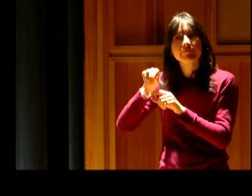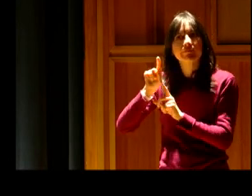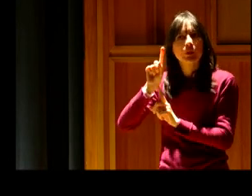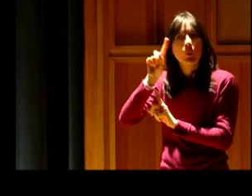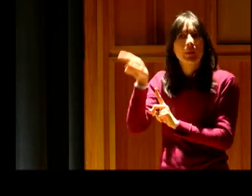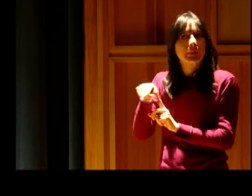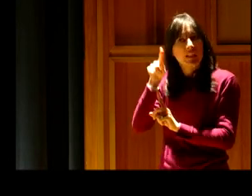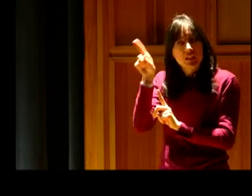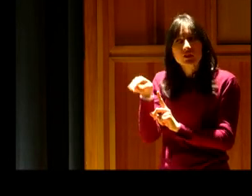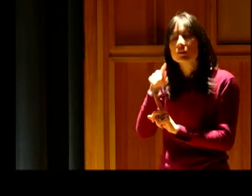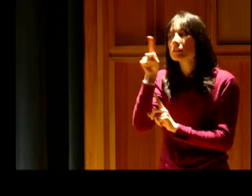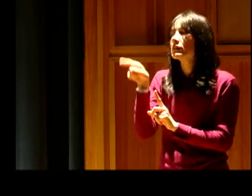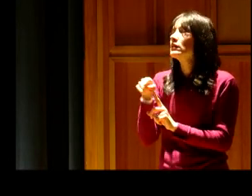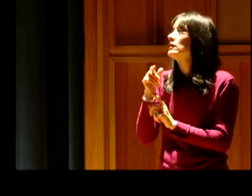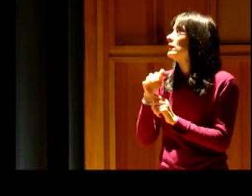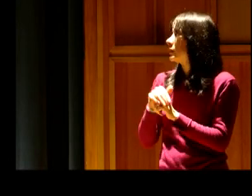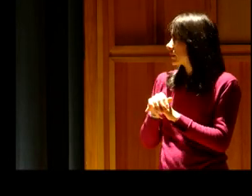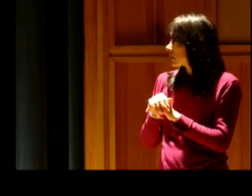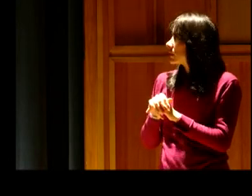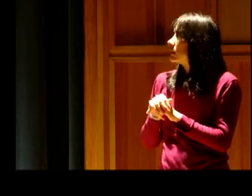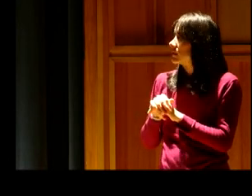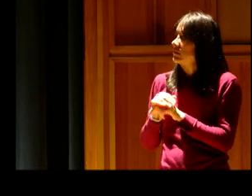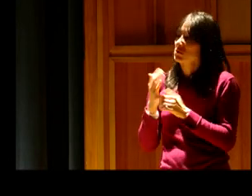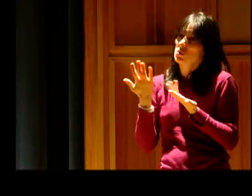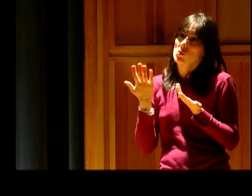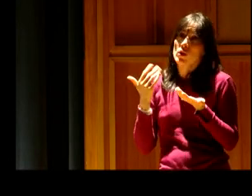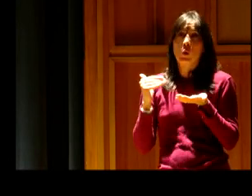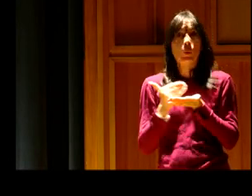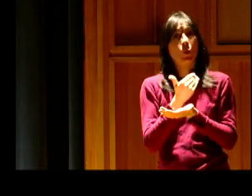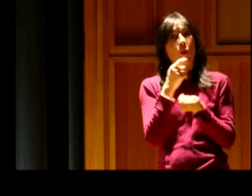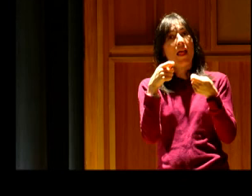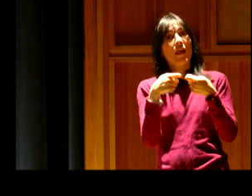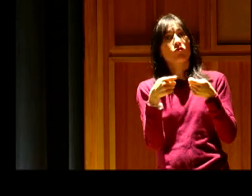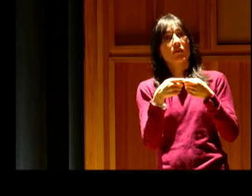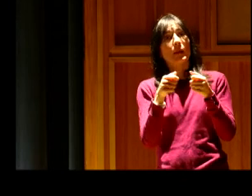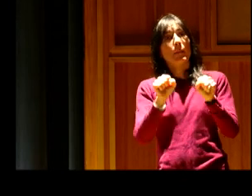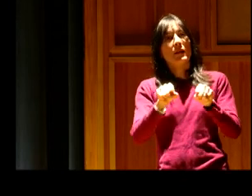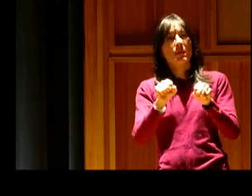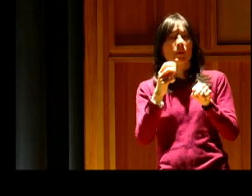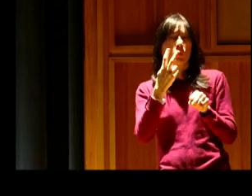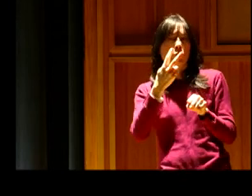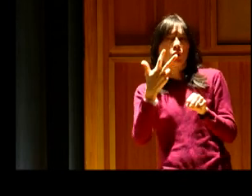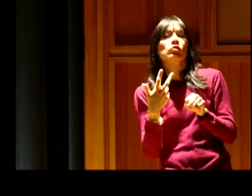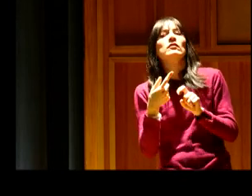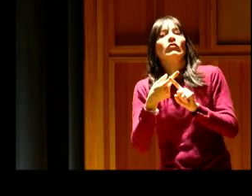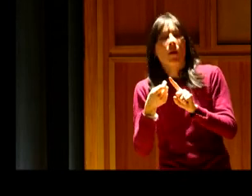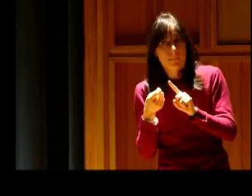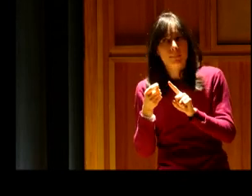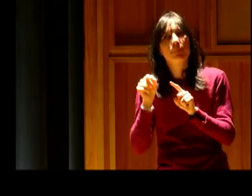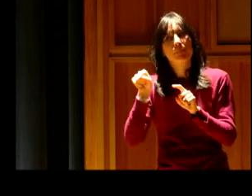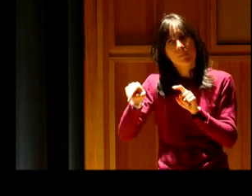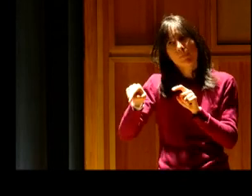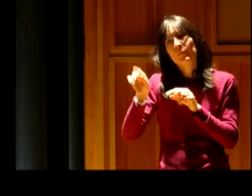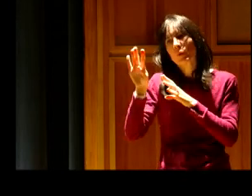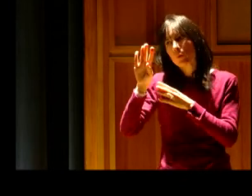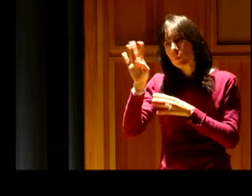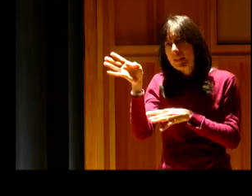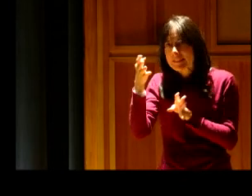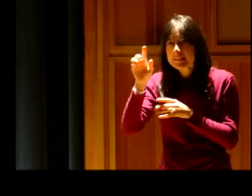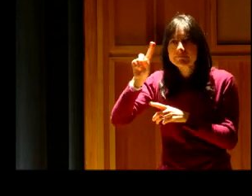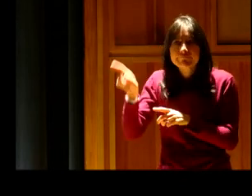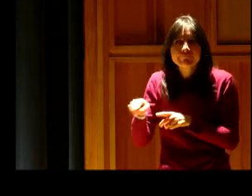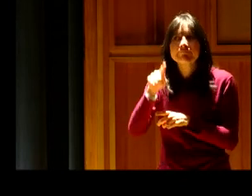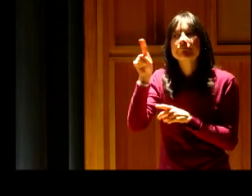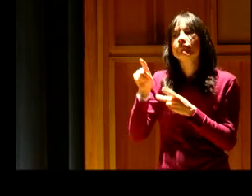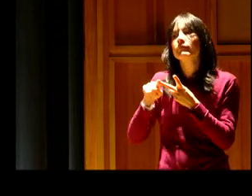about two-thirds of our new electric generating capacity is coming from wind and